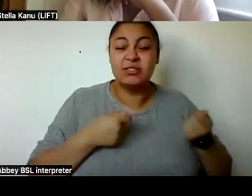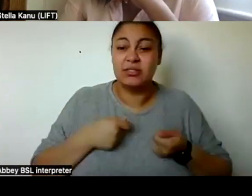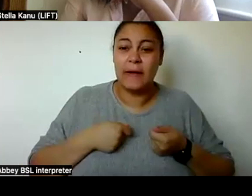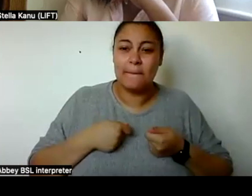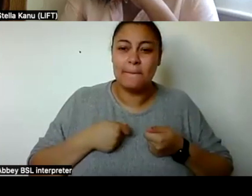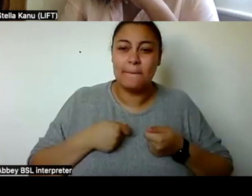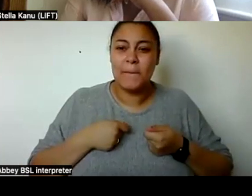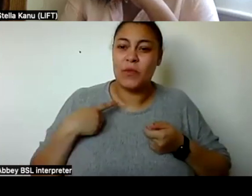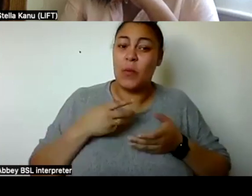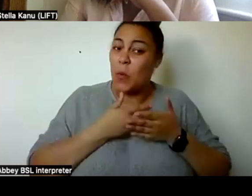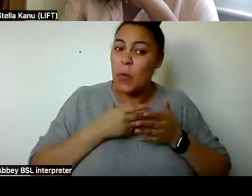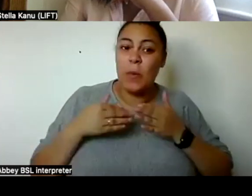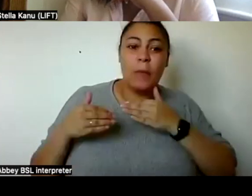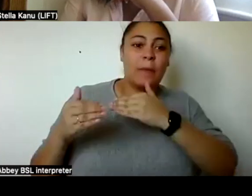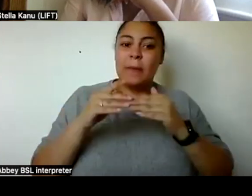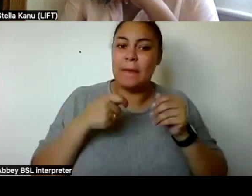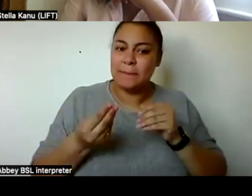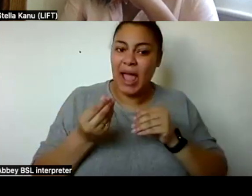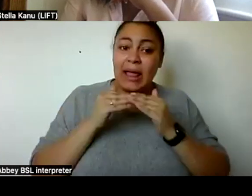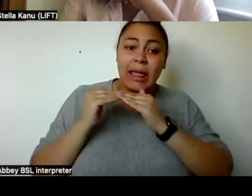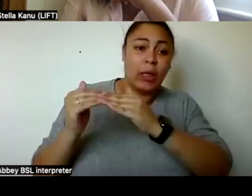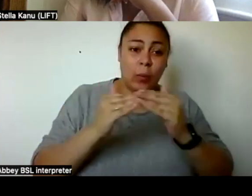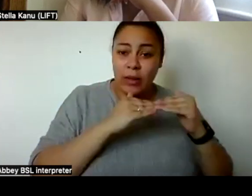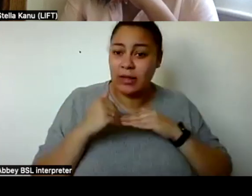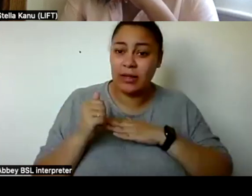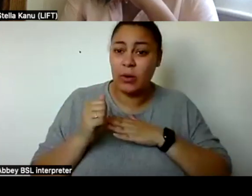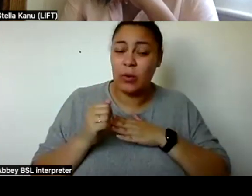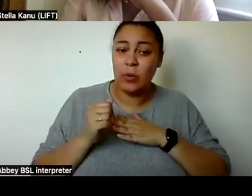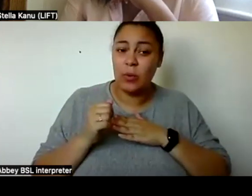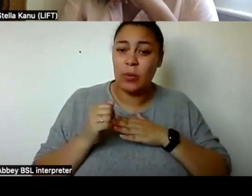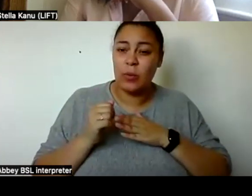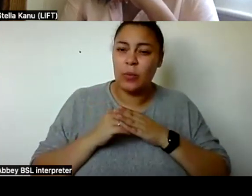we're all employed, and